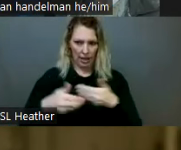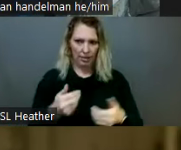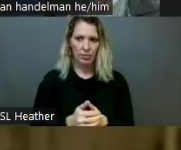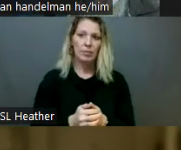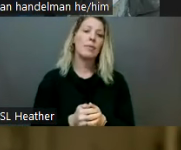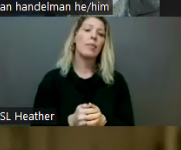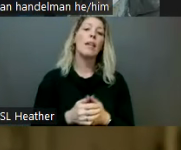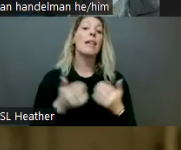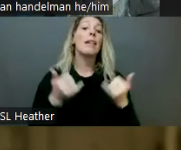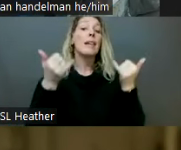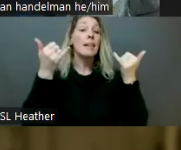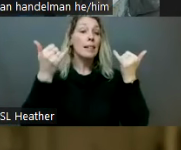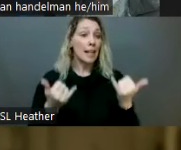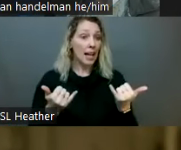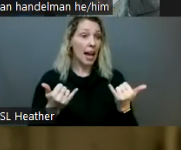And now